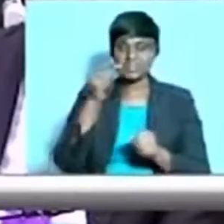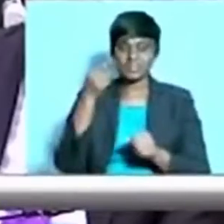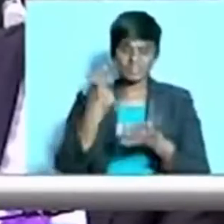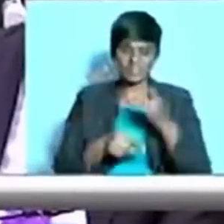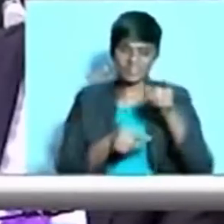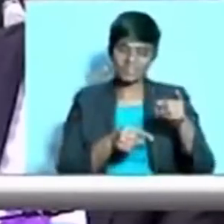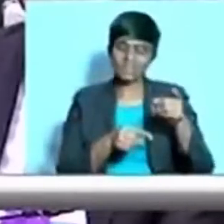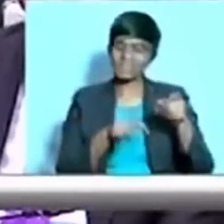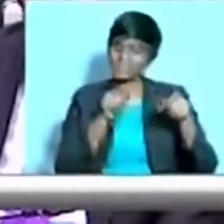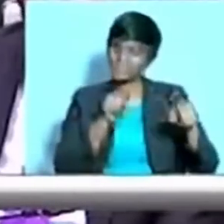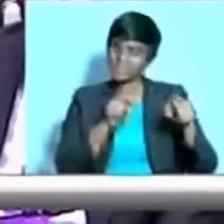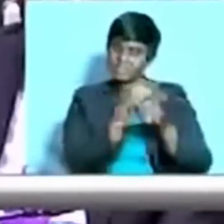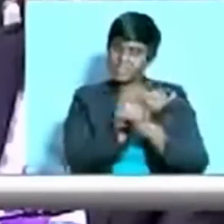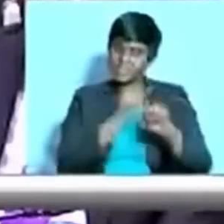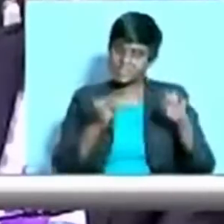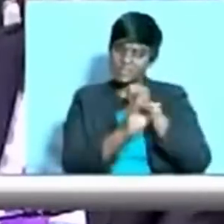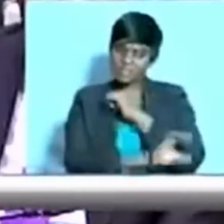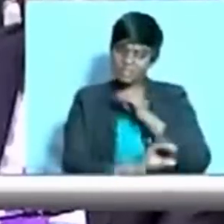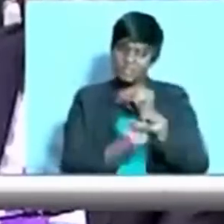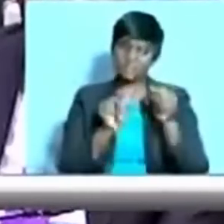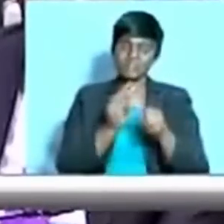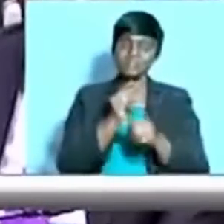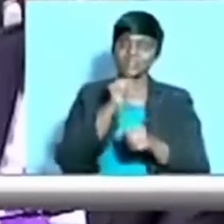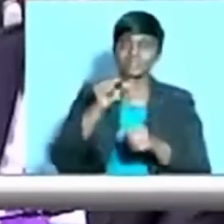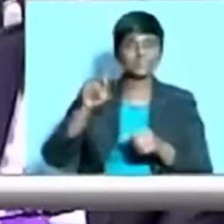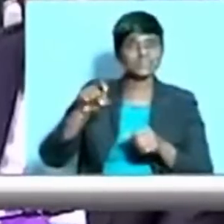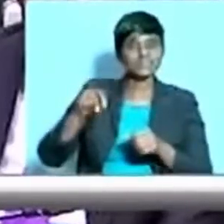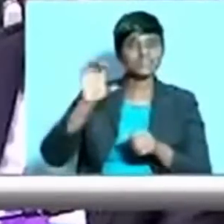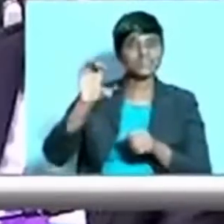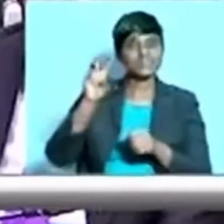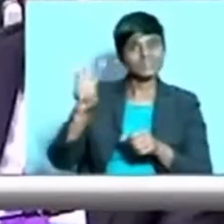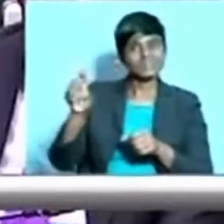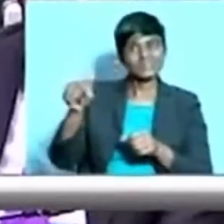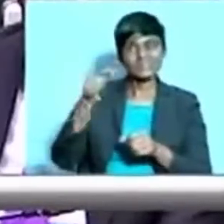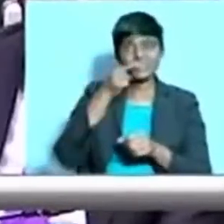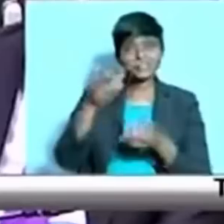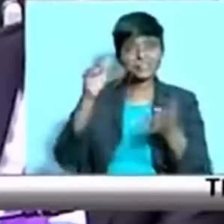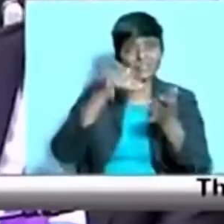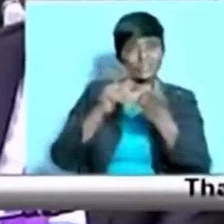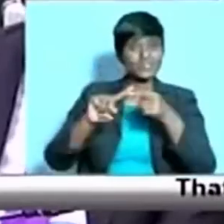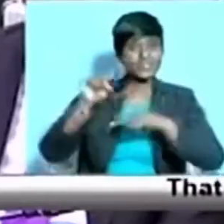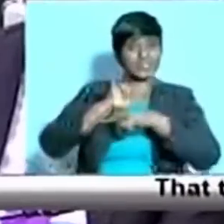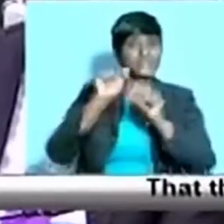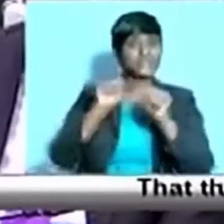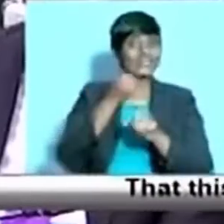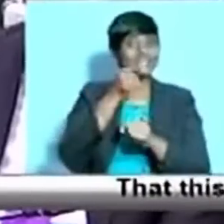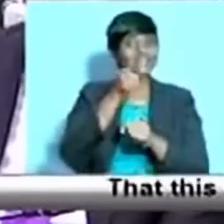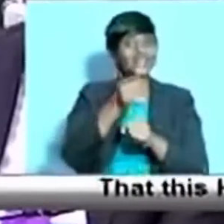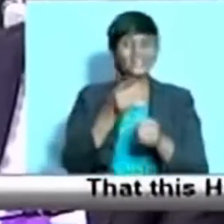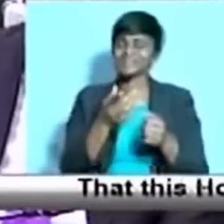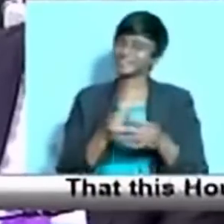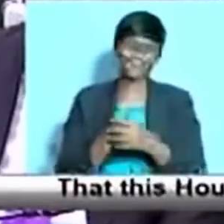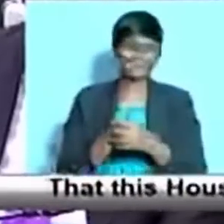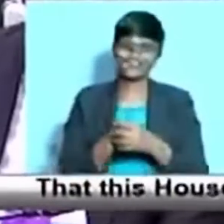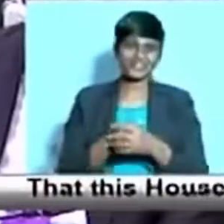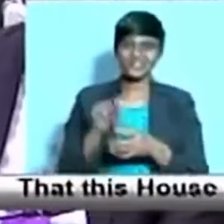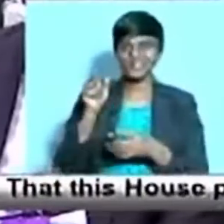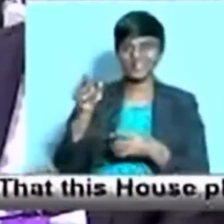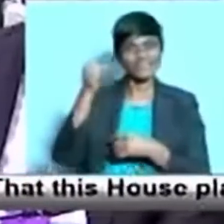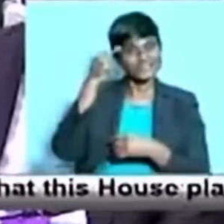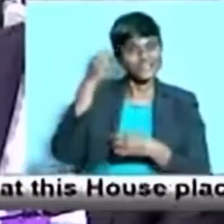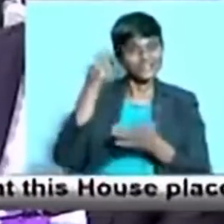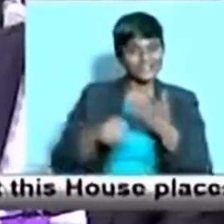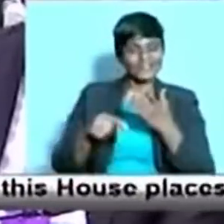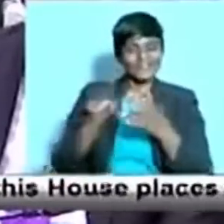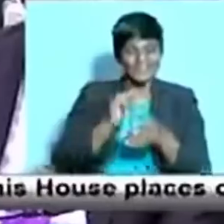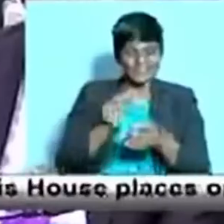is a sovereign country, we don't need the Commonwealth here. Can they say this again today? It is this that we